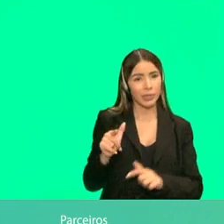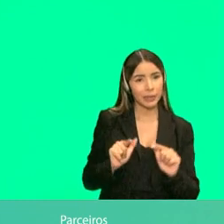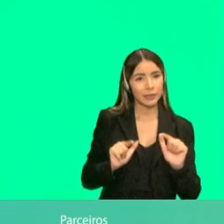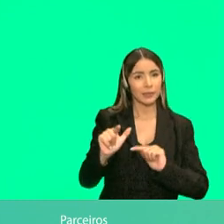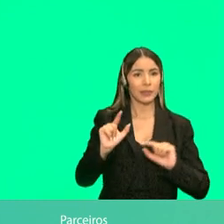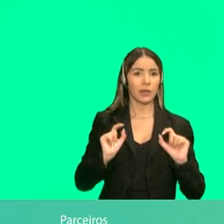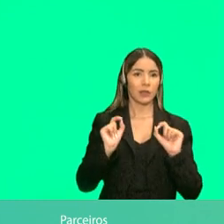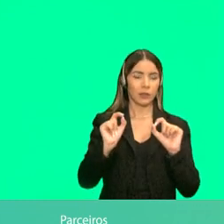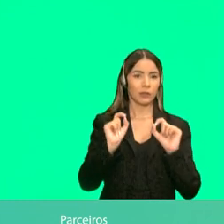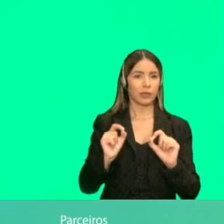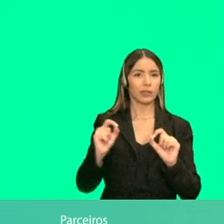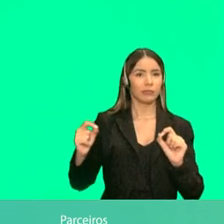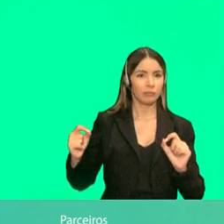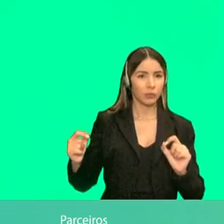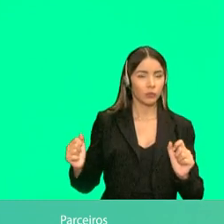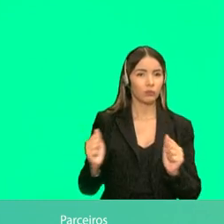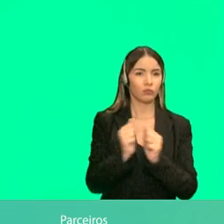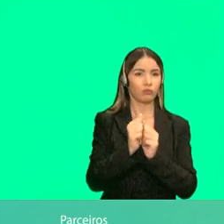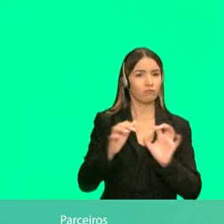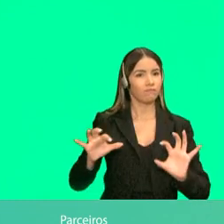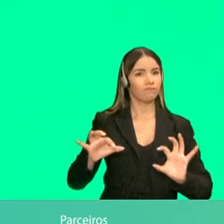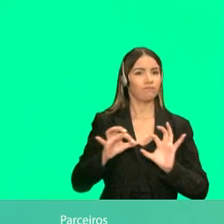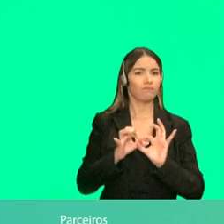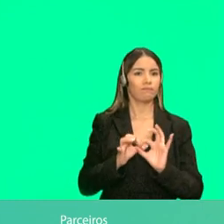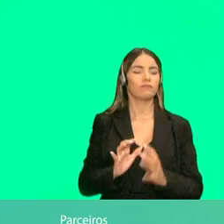We are always seeking for the best